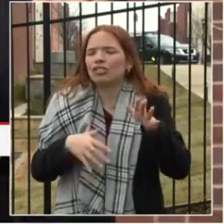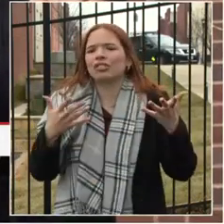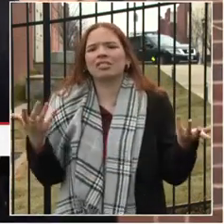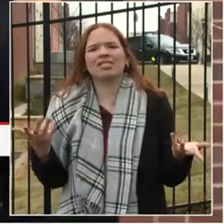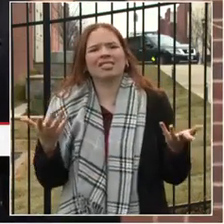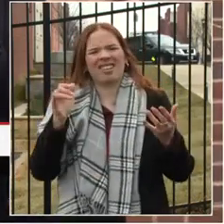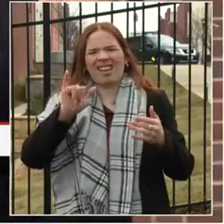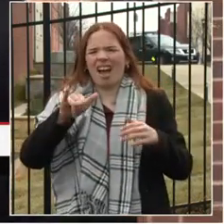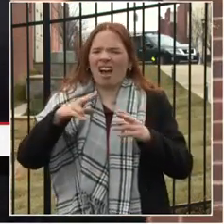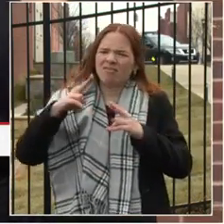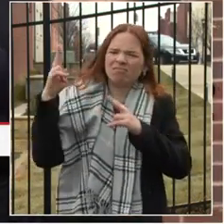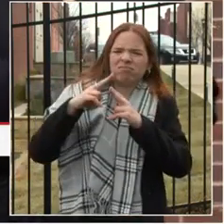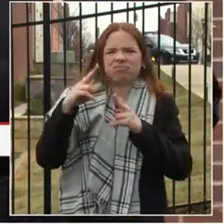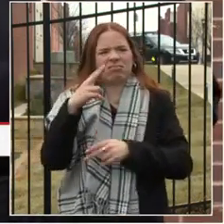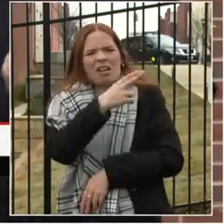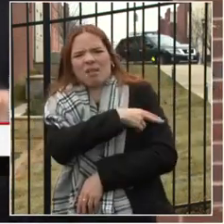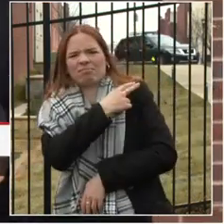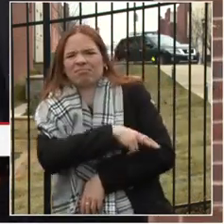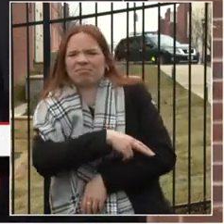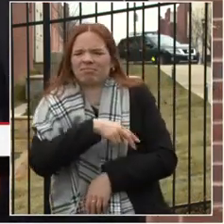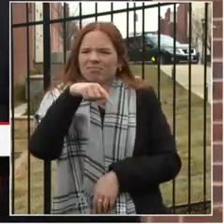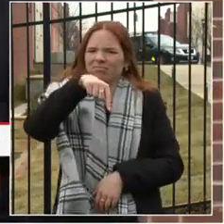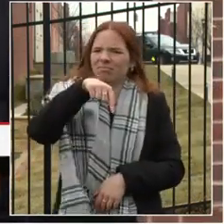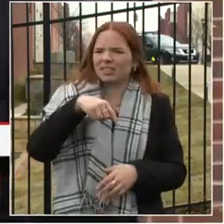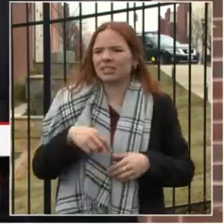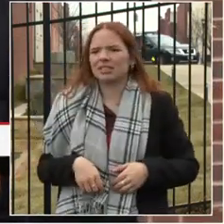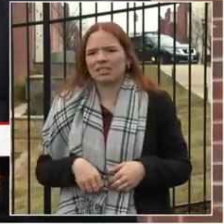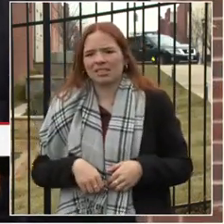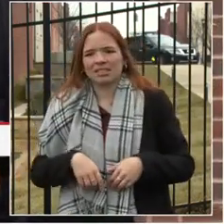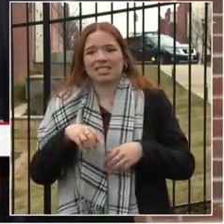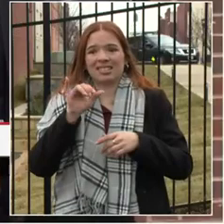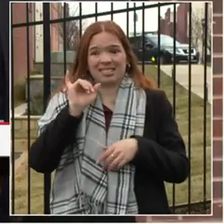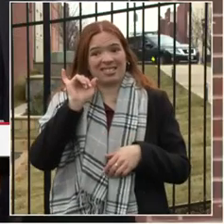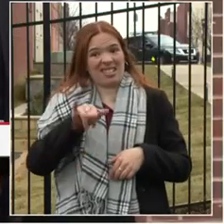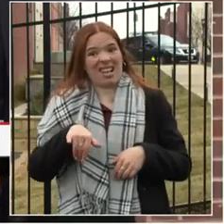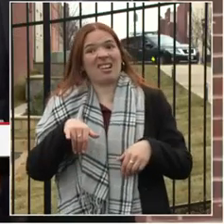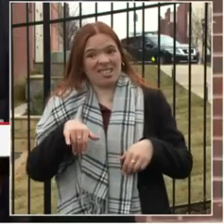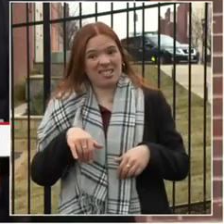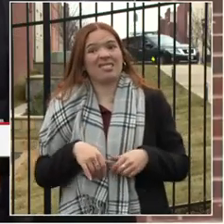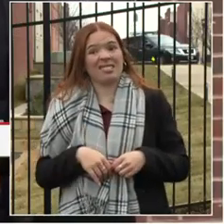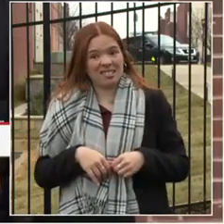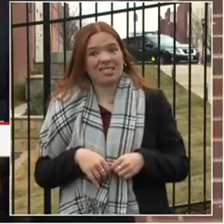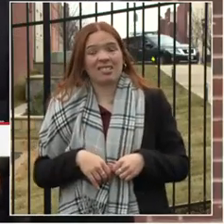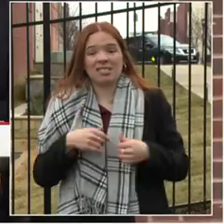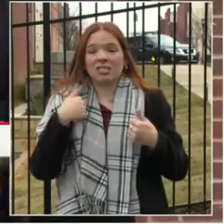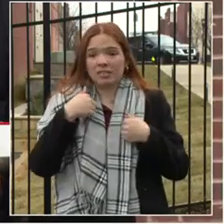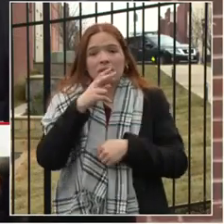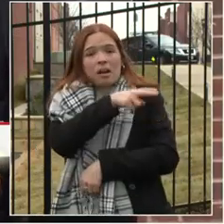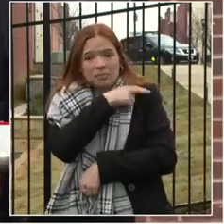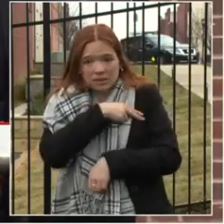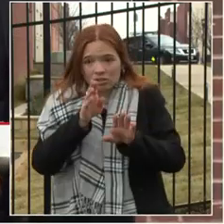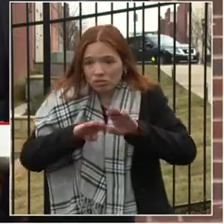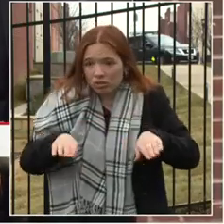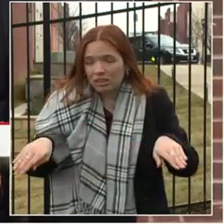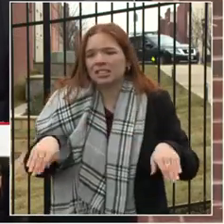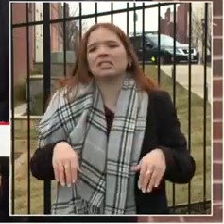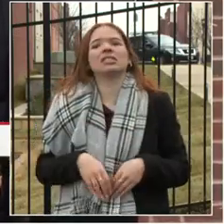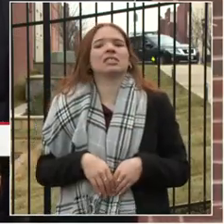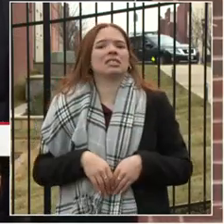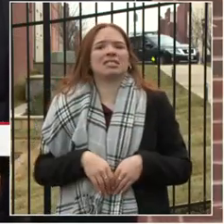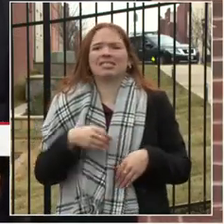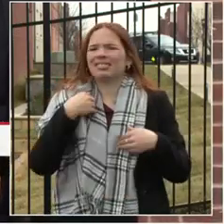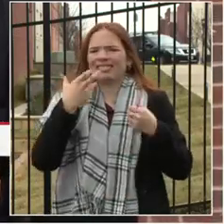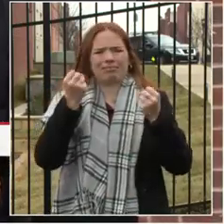hospitals and MedStar and Children's and all sorts of institutions to help build out this wonderful community. And